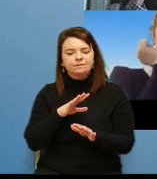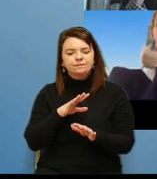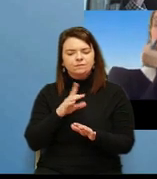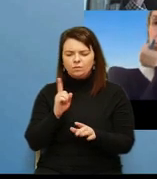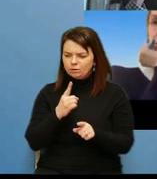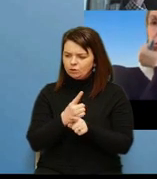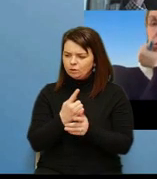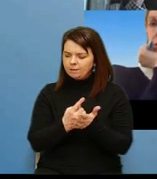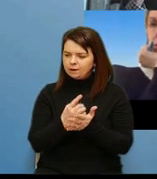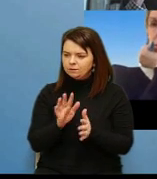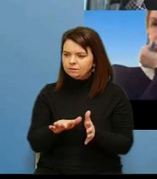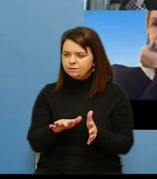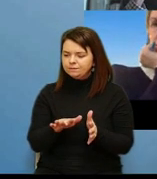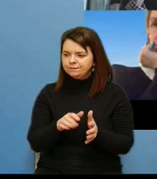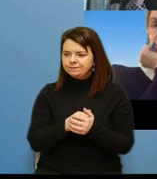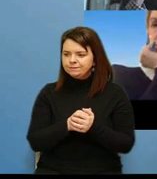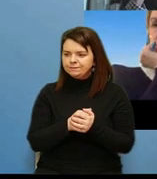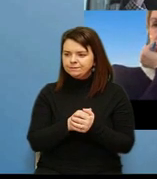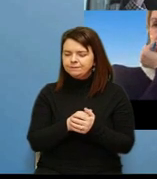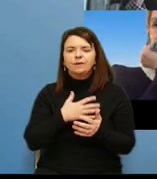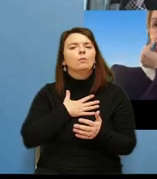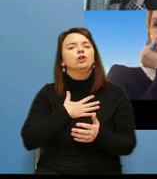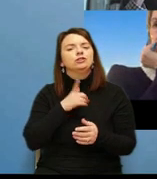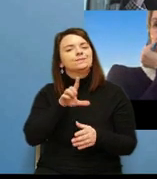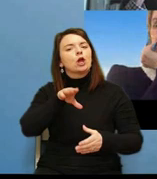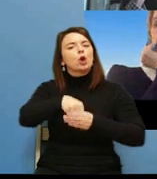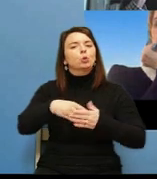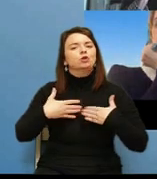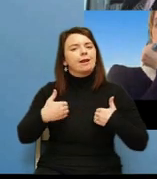has gone. What was it I wanted to talk about?